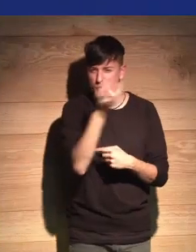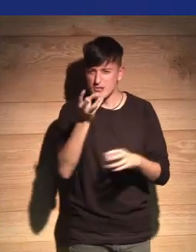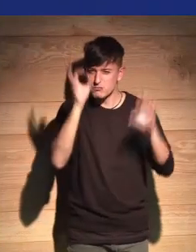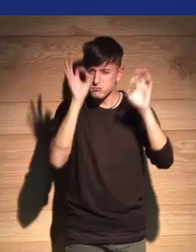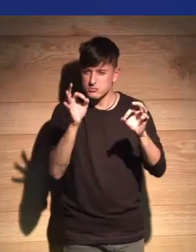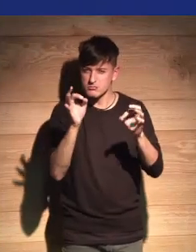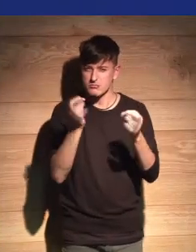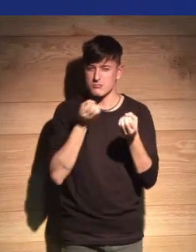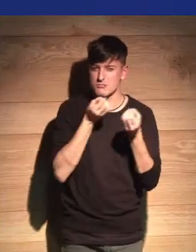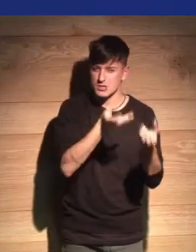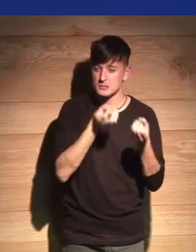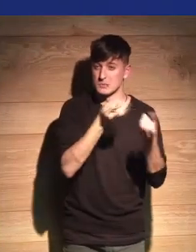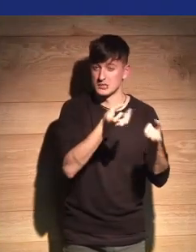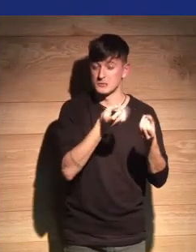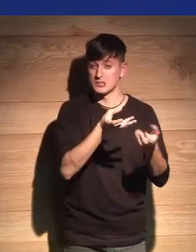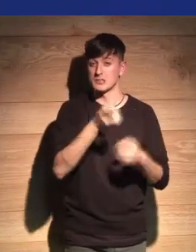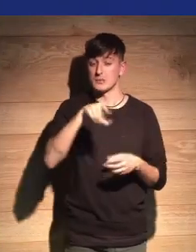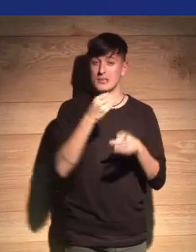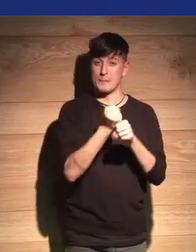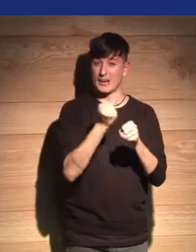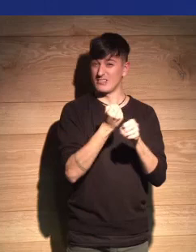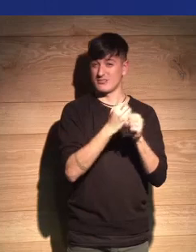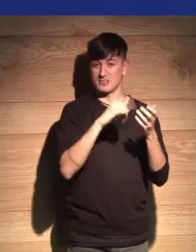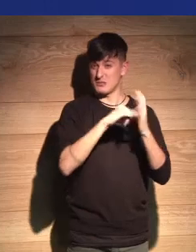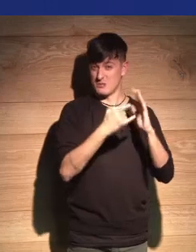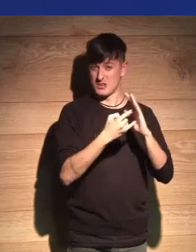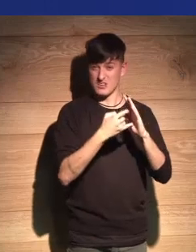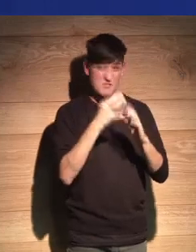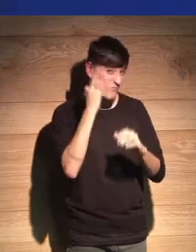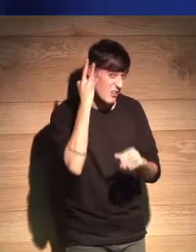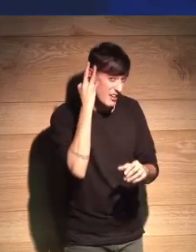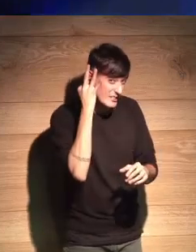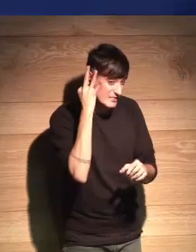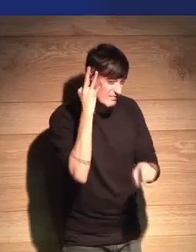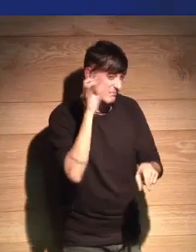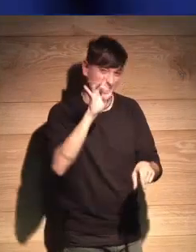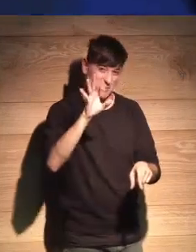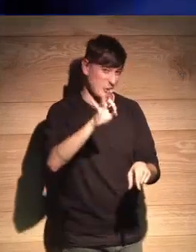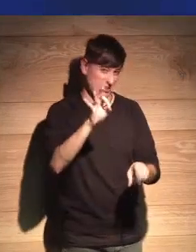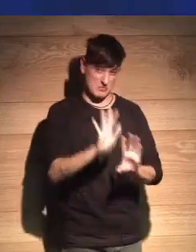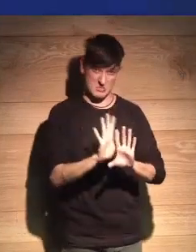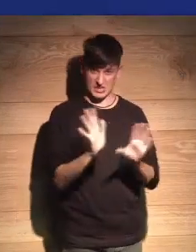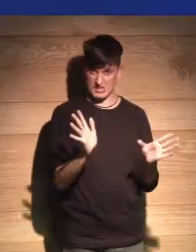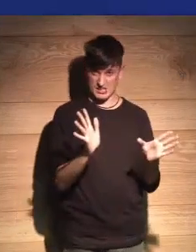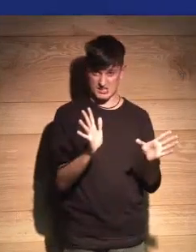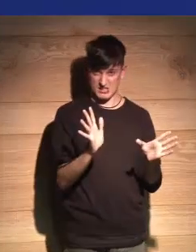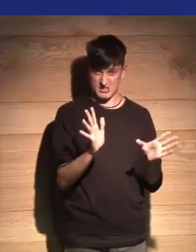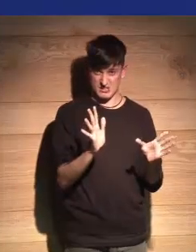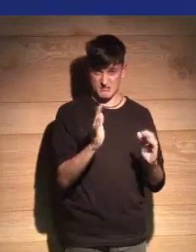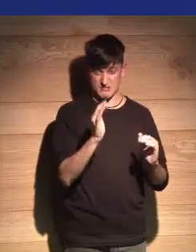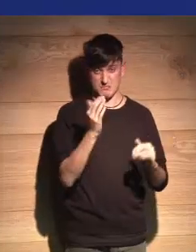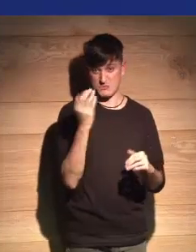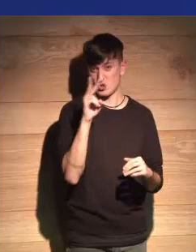will give us some figures later on. Technology jobs in the hands of women is